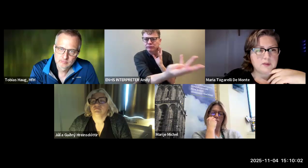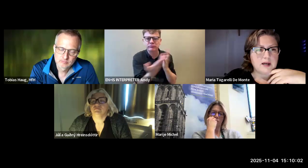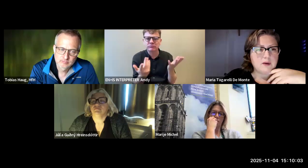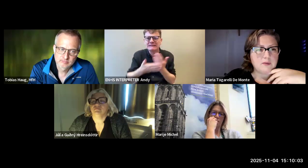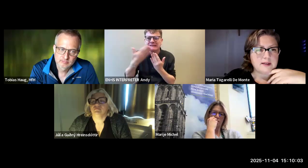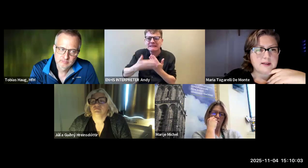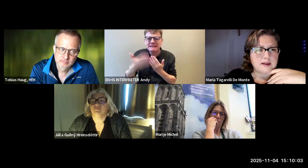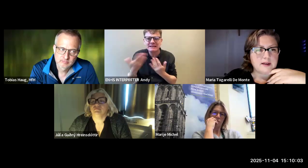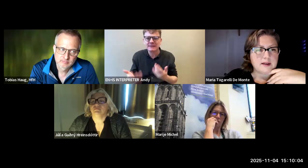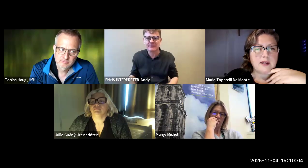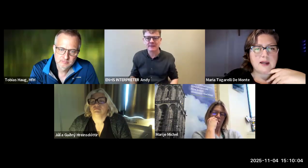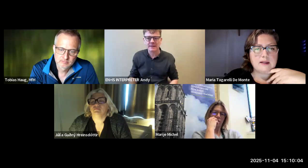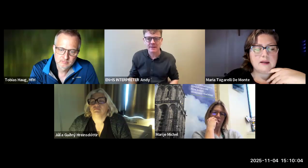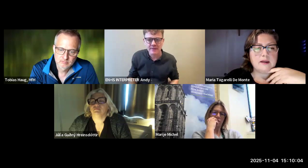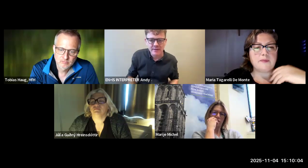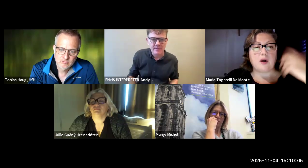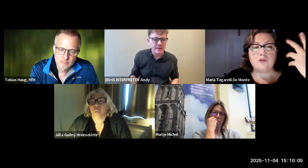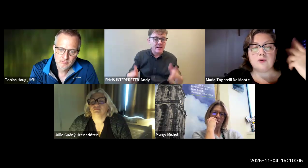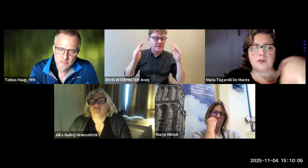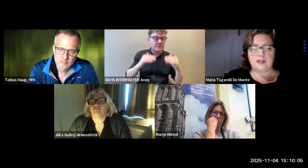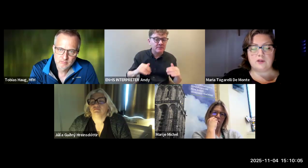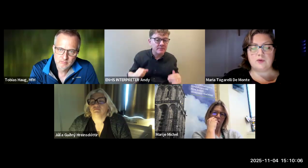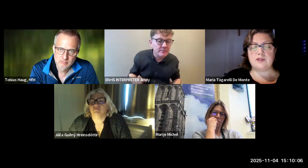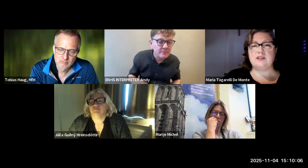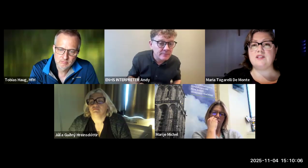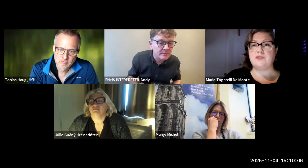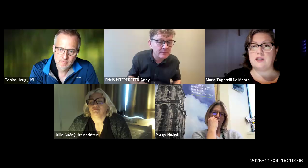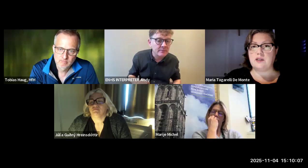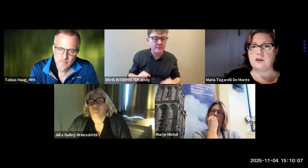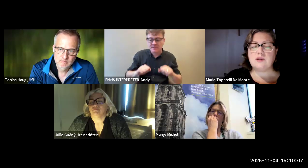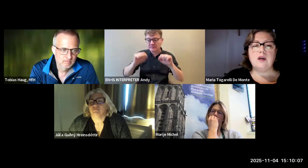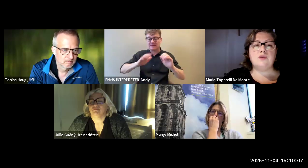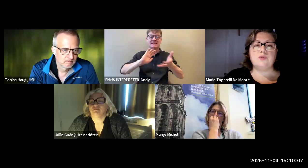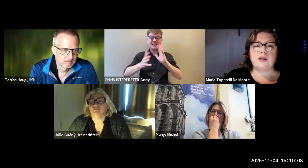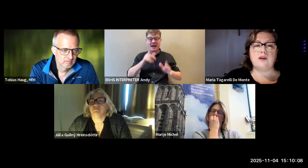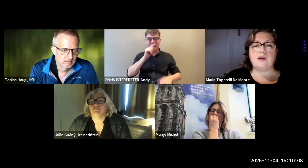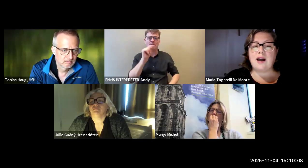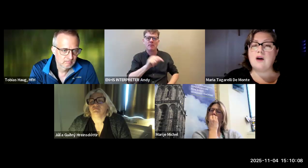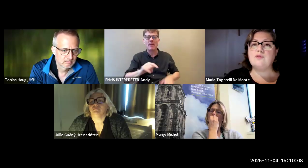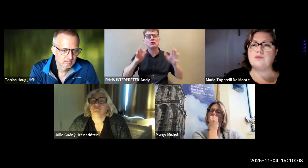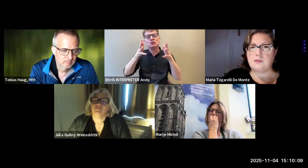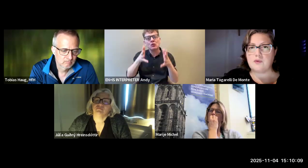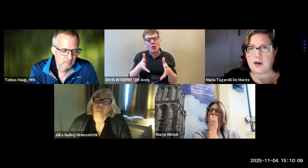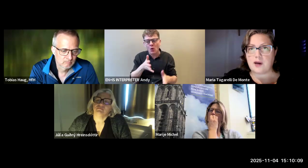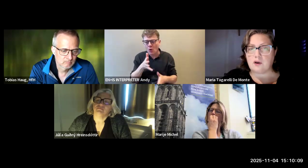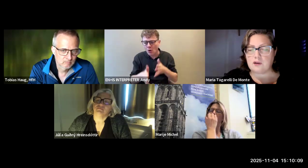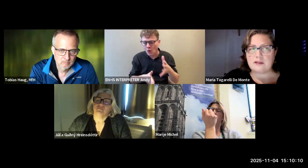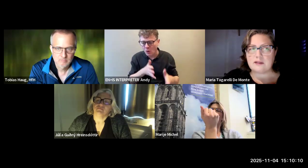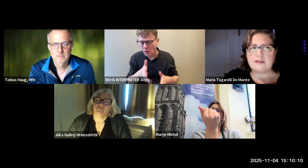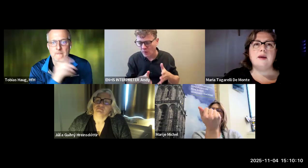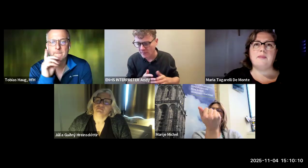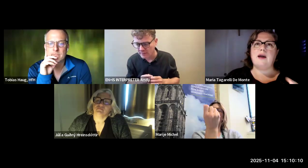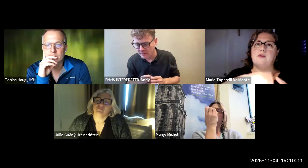It can be slowed down, we said that already, and also we can use these videos to train on how to